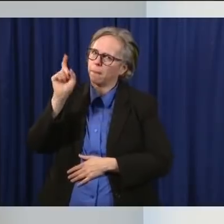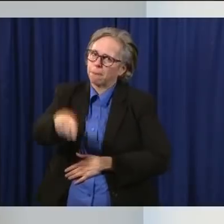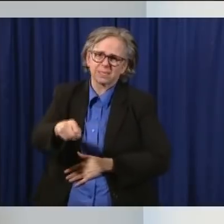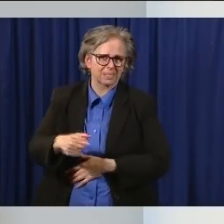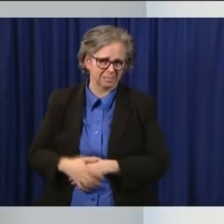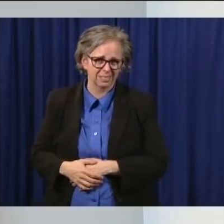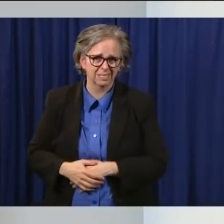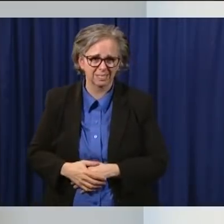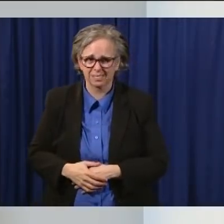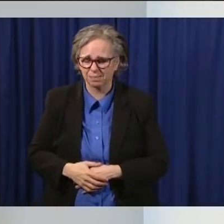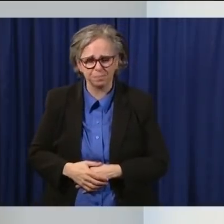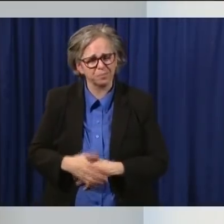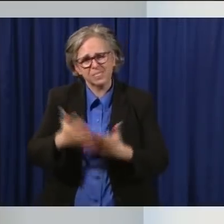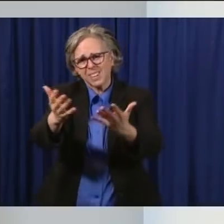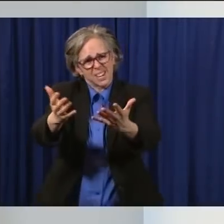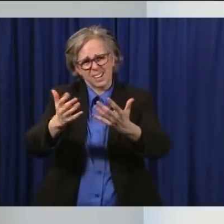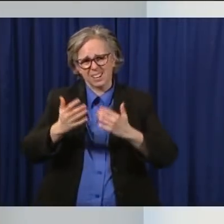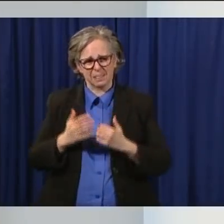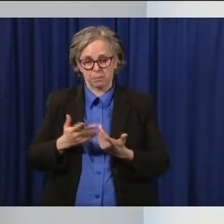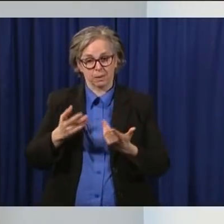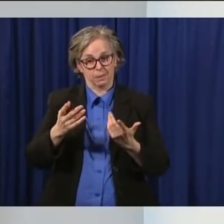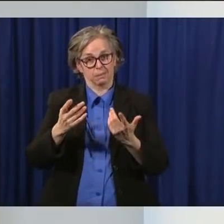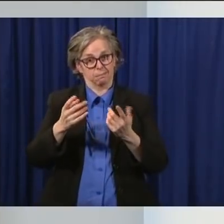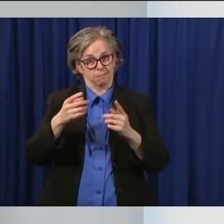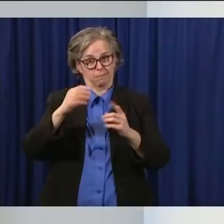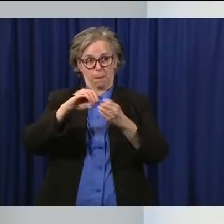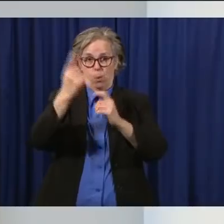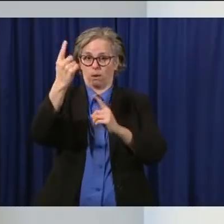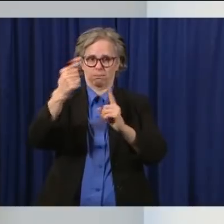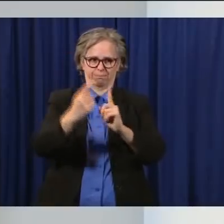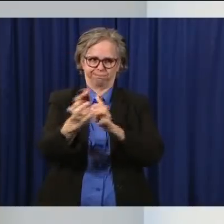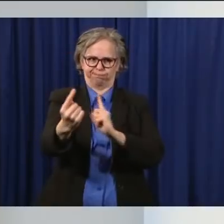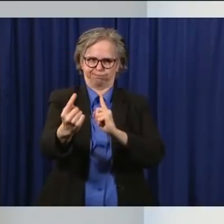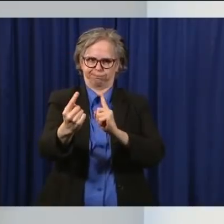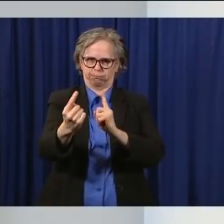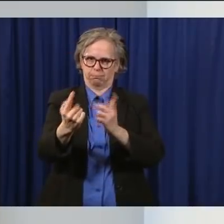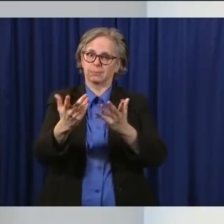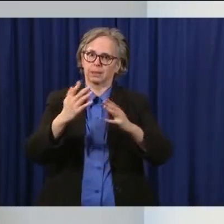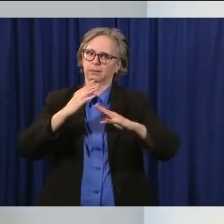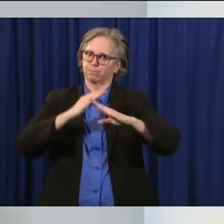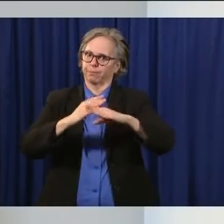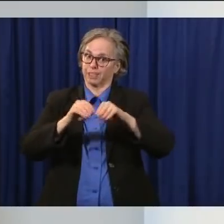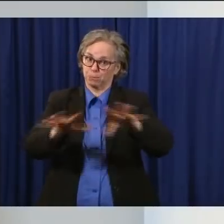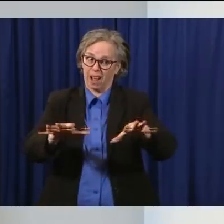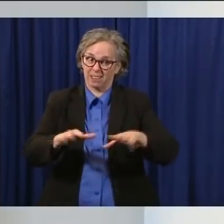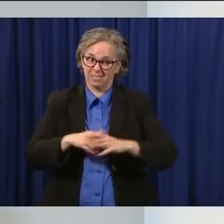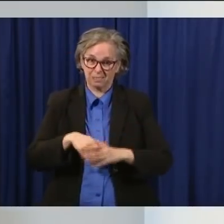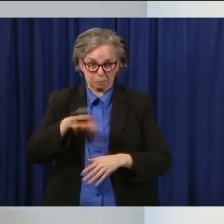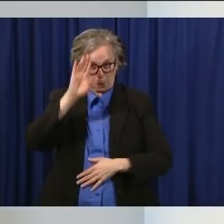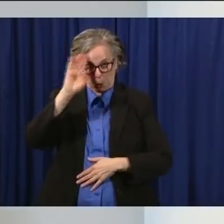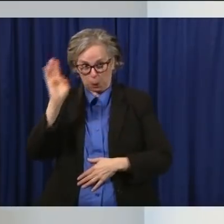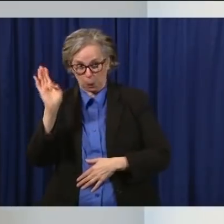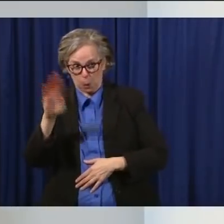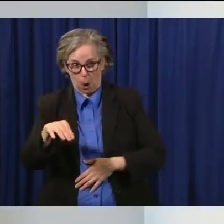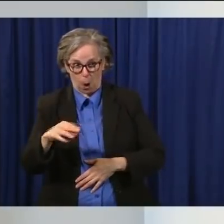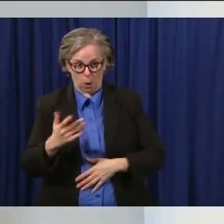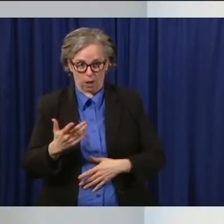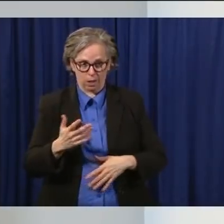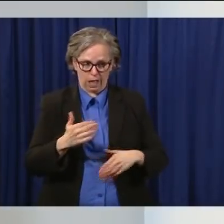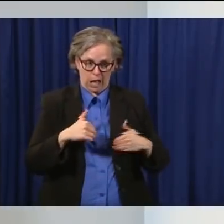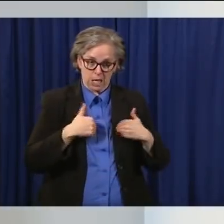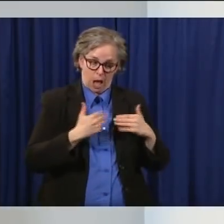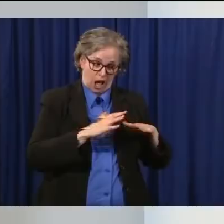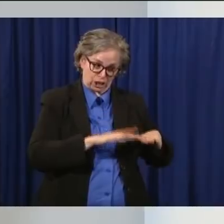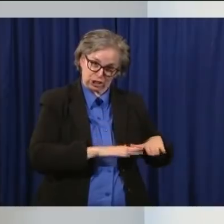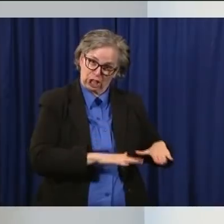and try to keep people from spreading the virus. We know that the younger you get, the harder those things